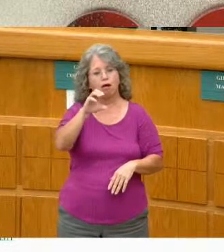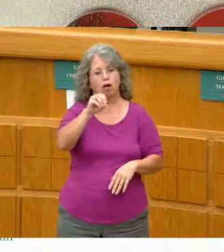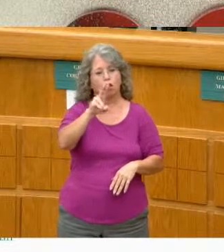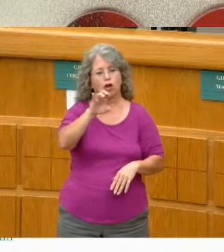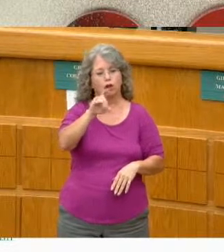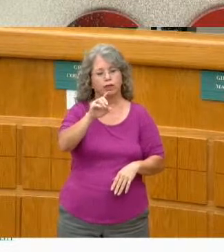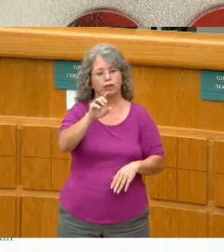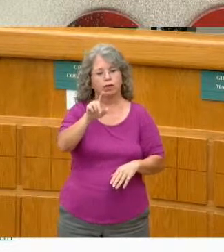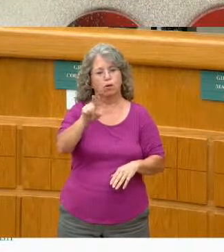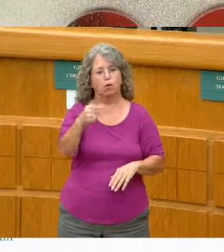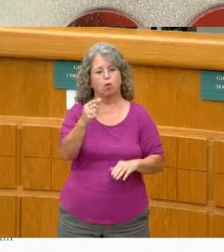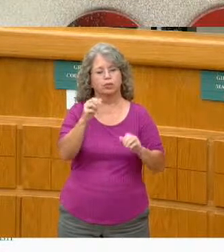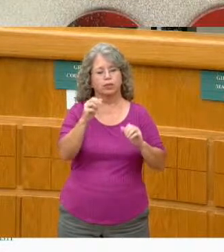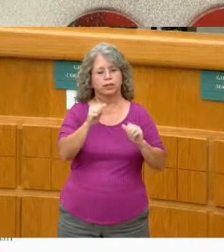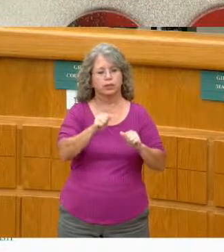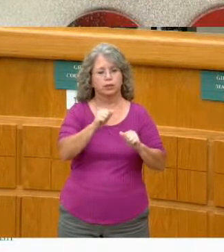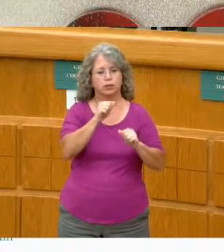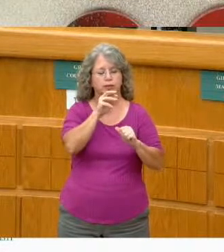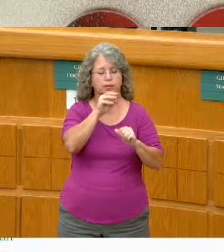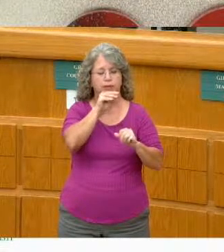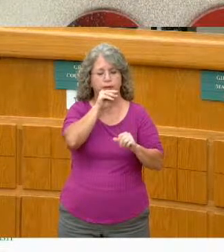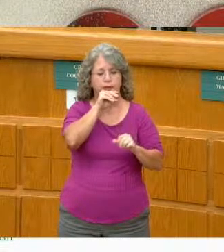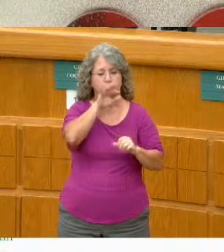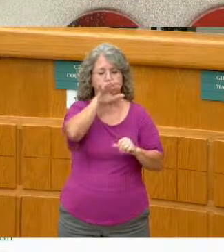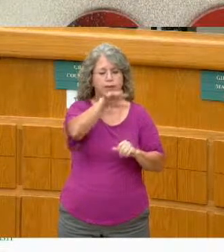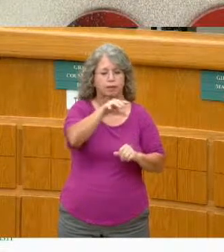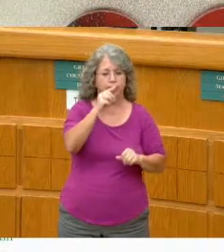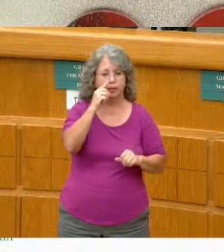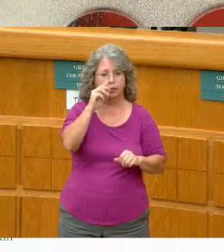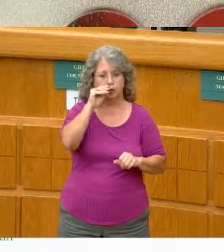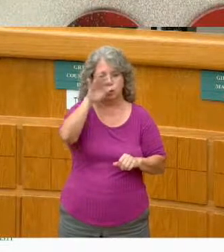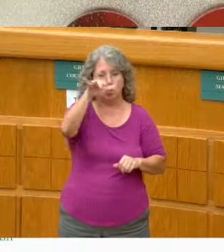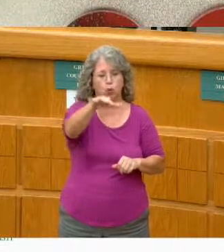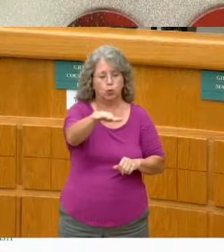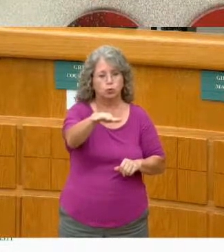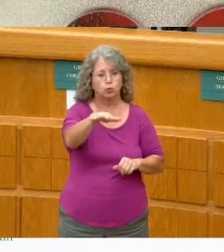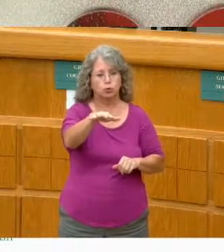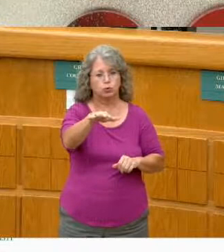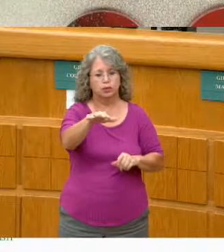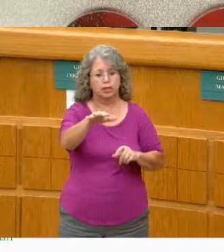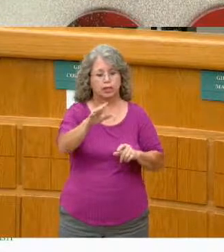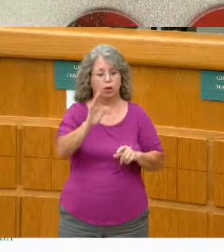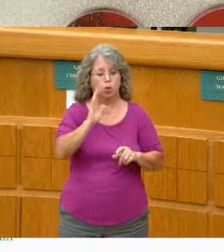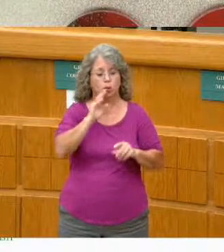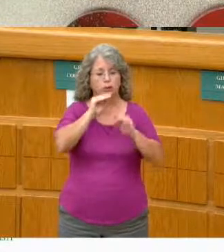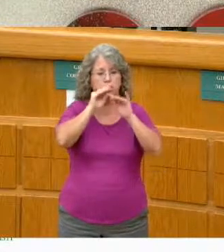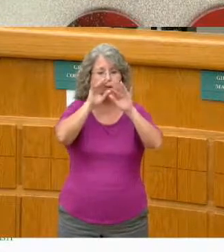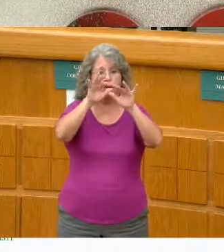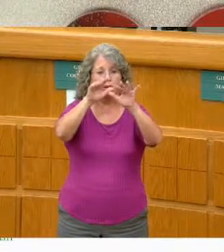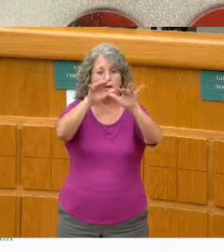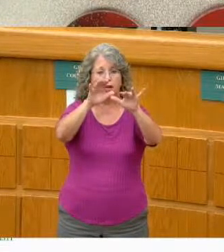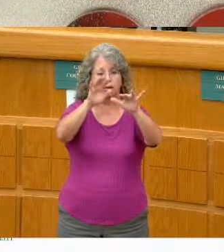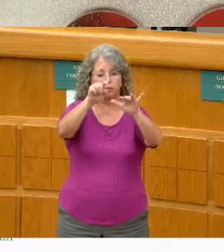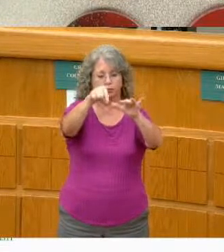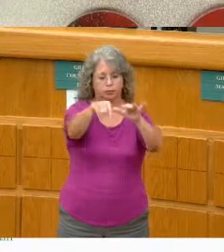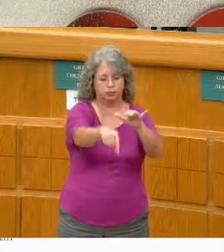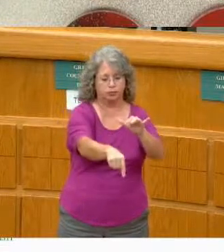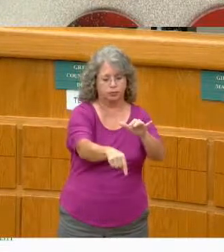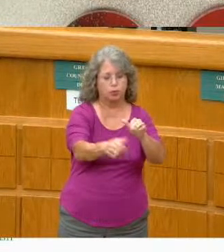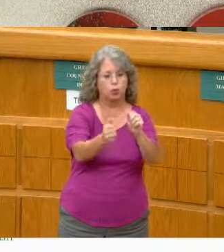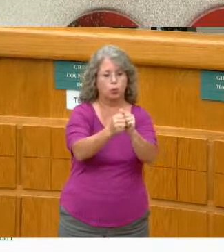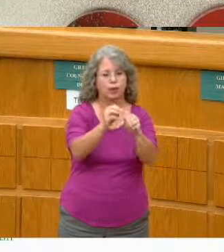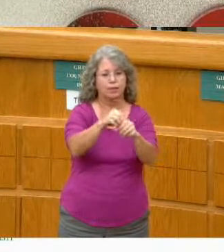that COVID was only transferred in droplets expelled through your mouth or nose that would fall to the ground within 6